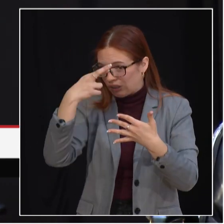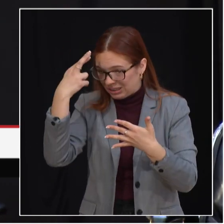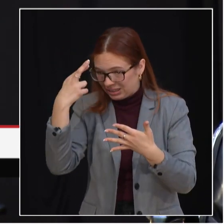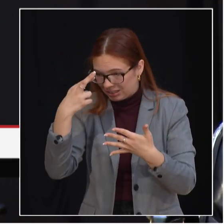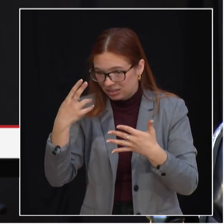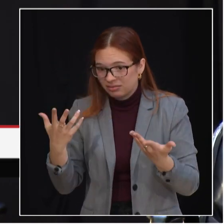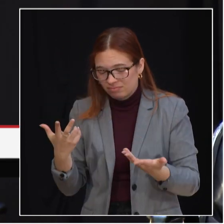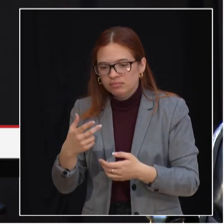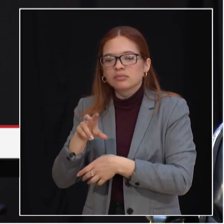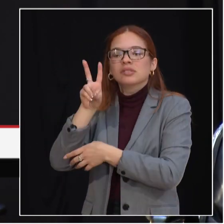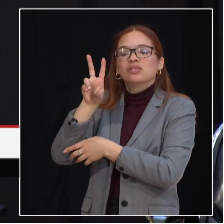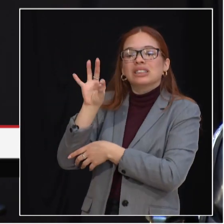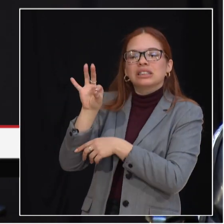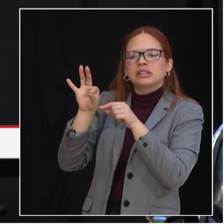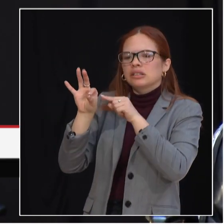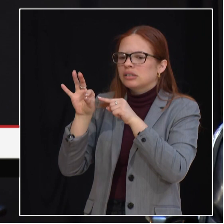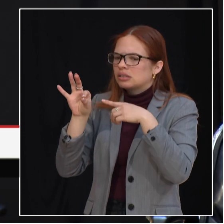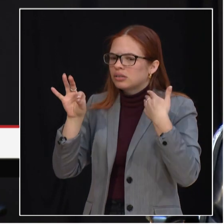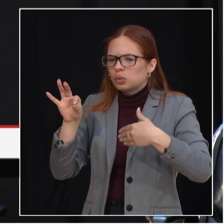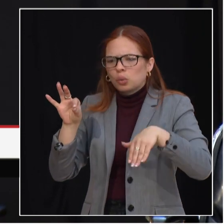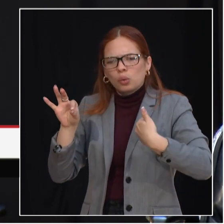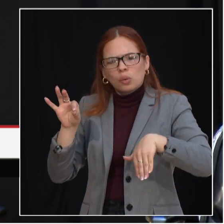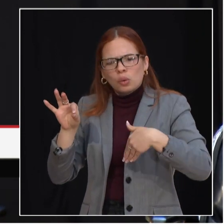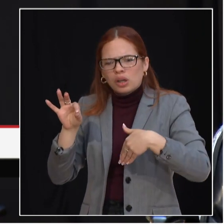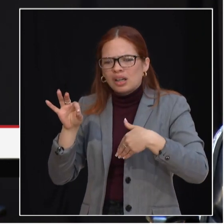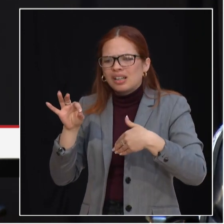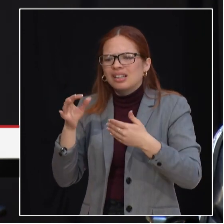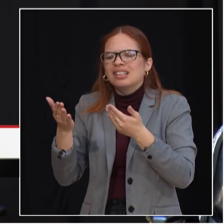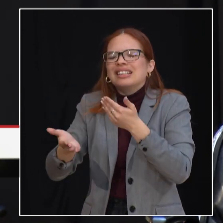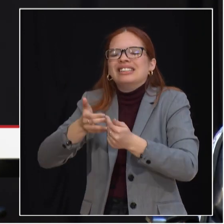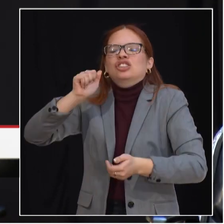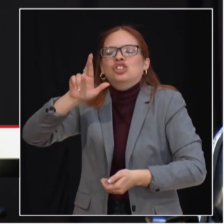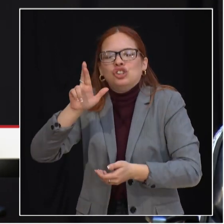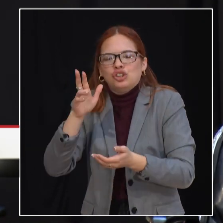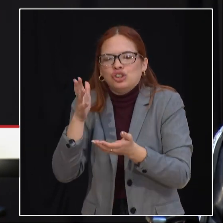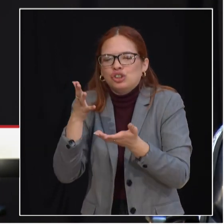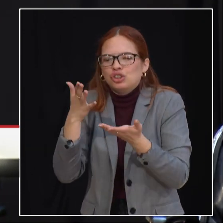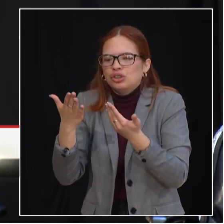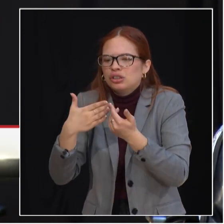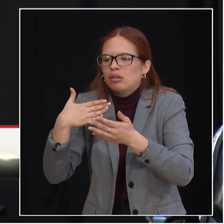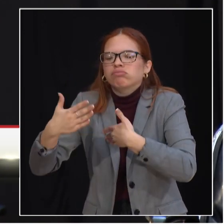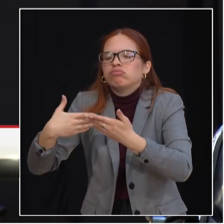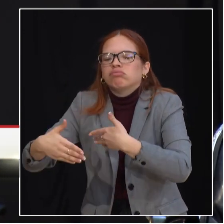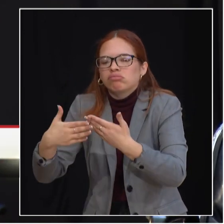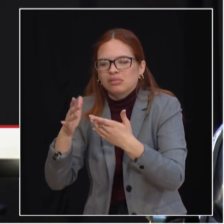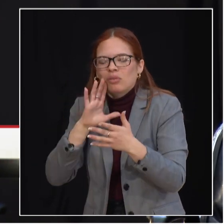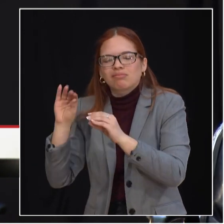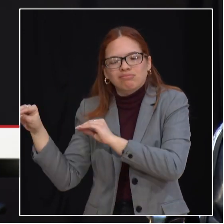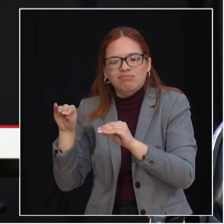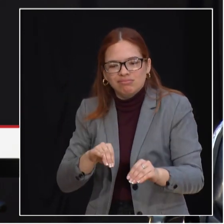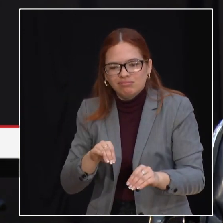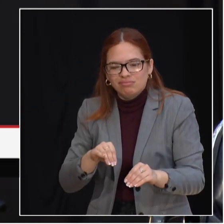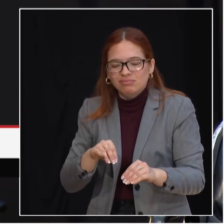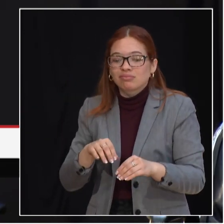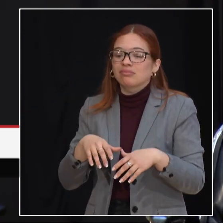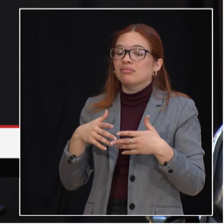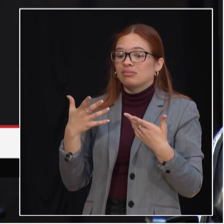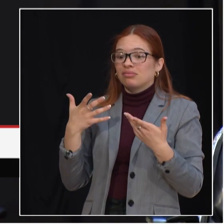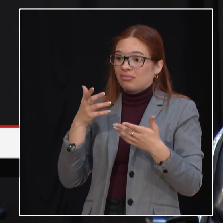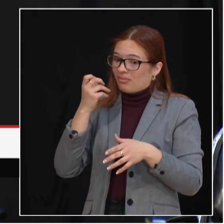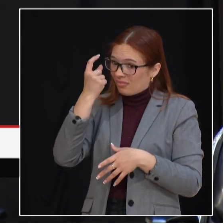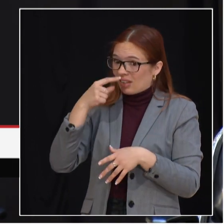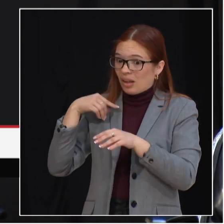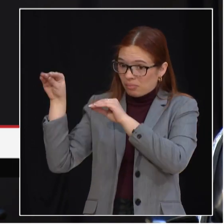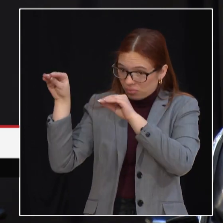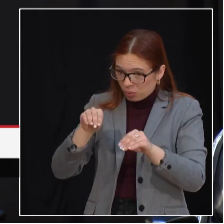just made it that much easier to make that decision. Obviously, there's a lot of change that comes with relocating from Virginia to